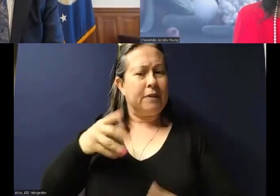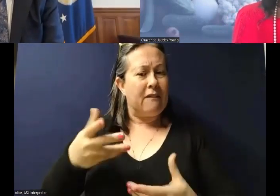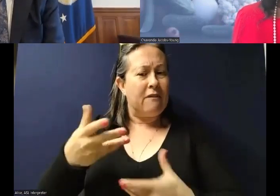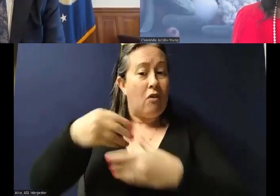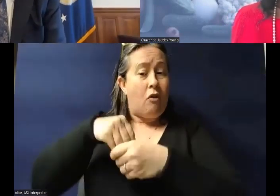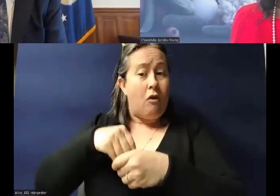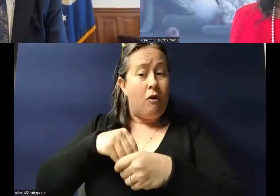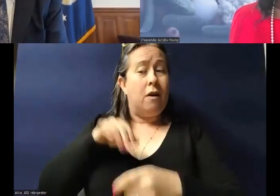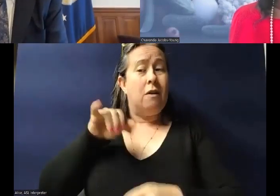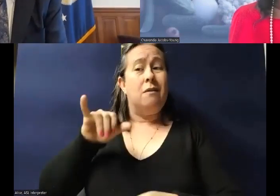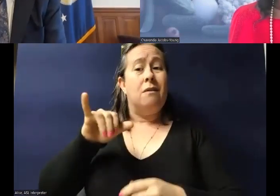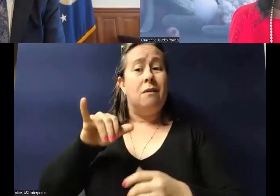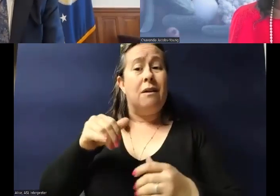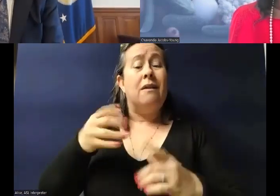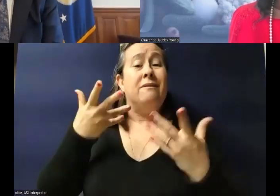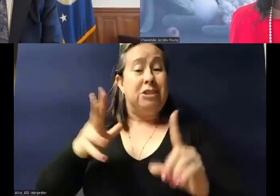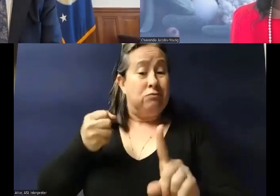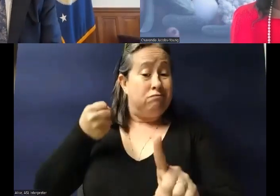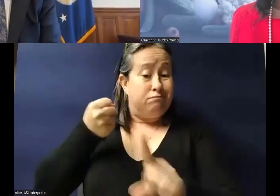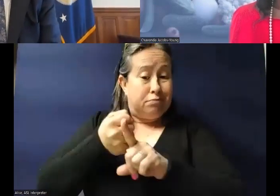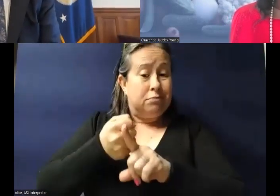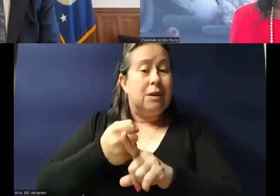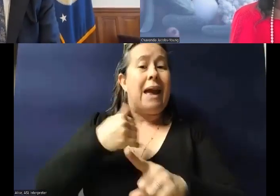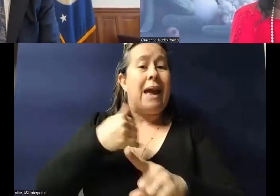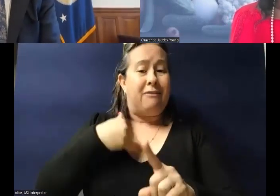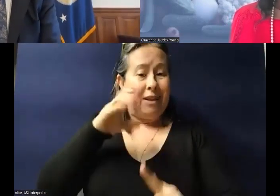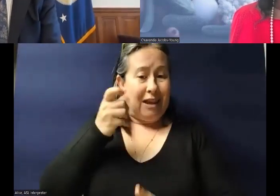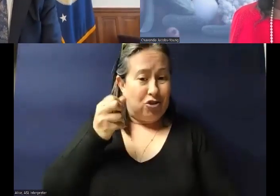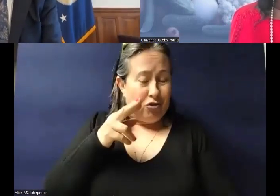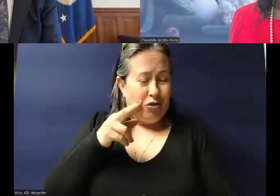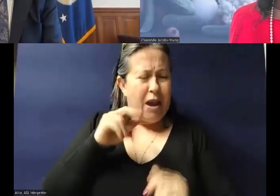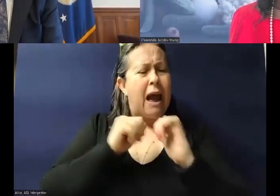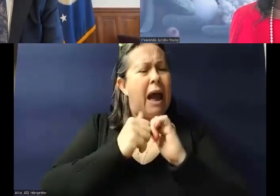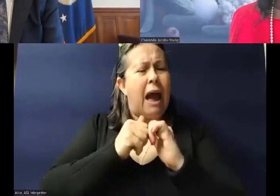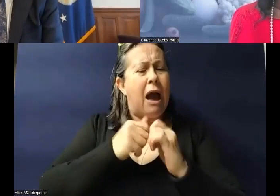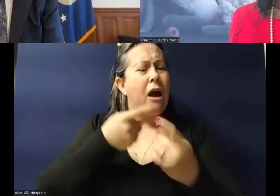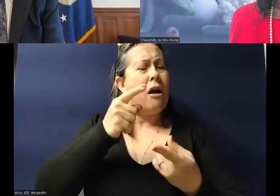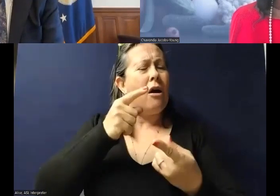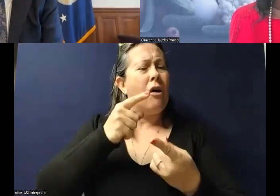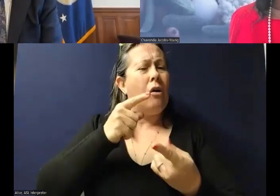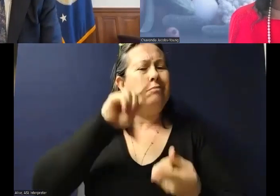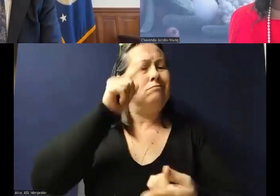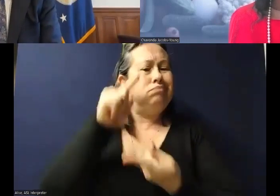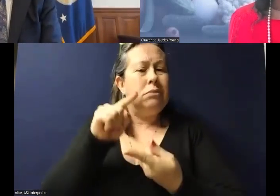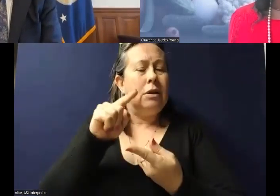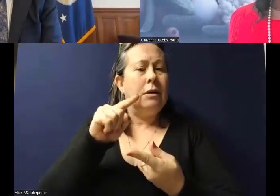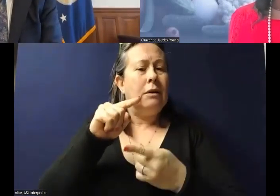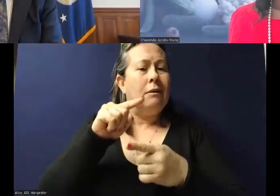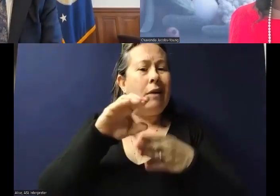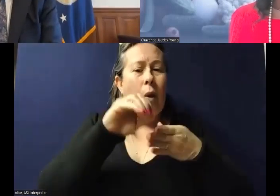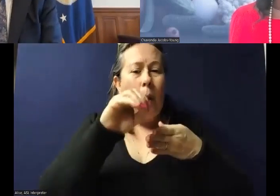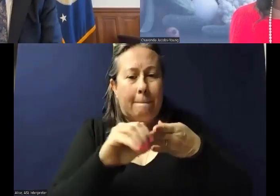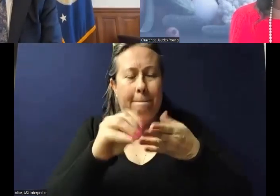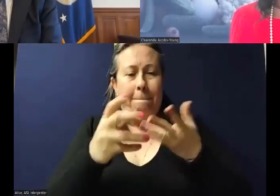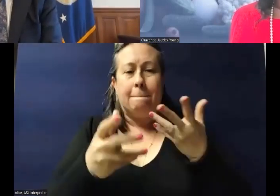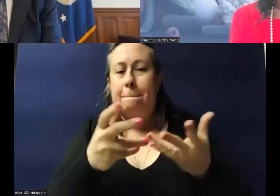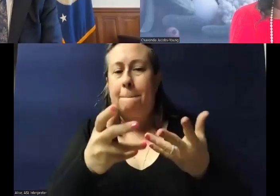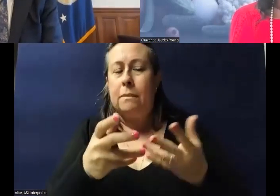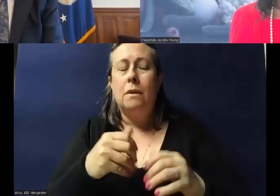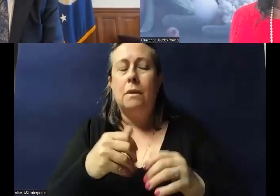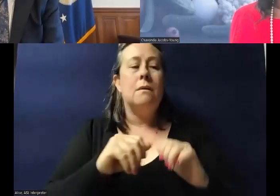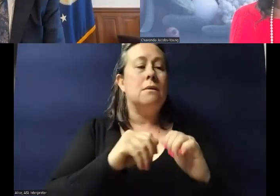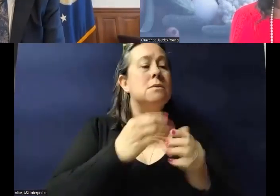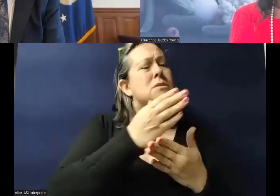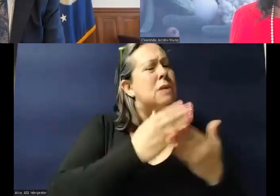have cancer, how do you basically mitigate its consequences? Others are interested in understanding more